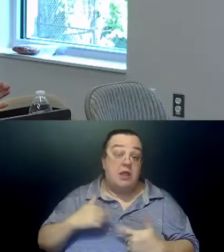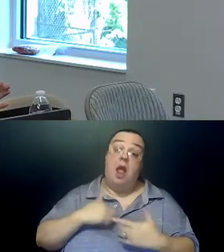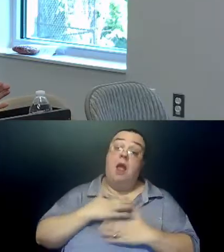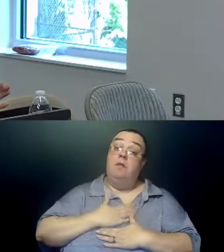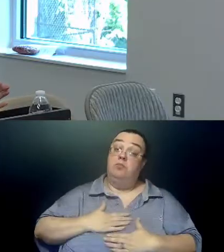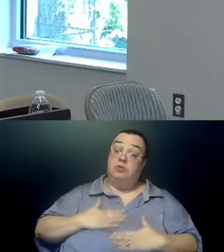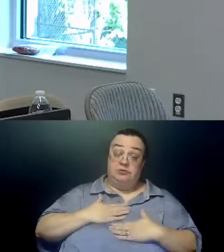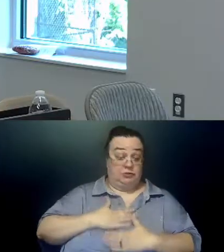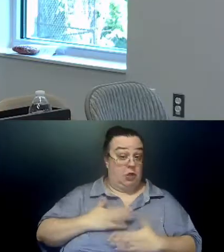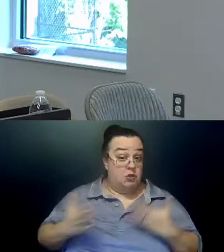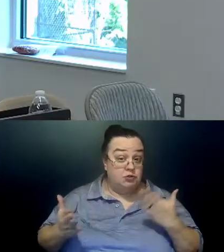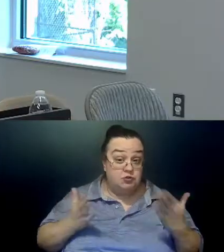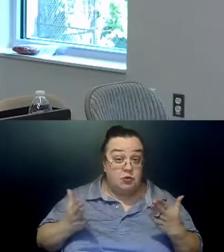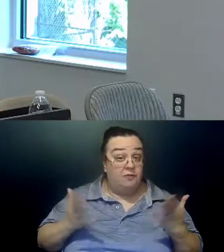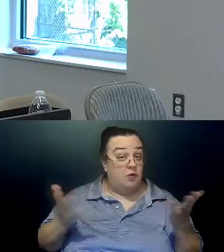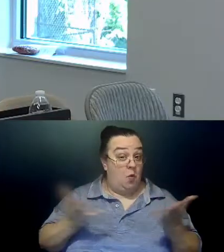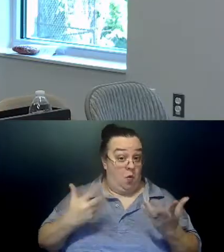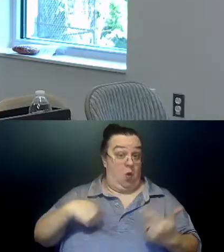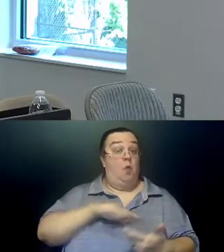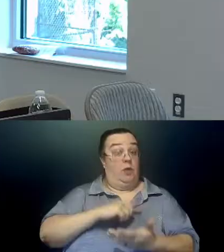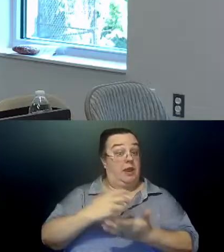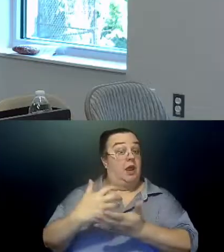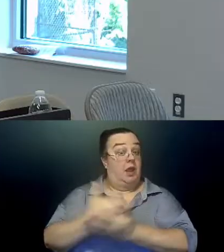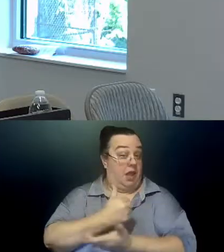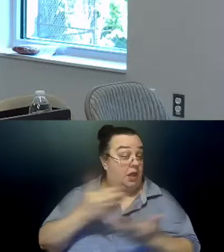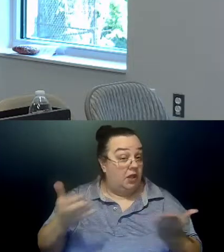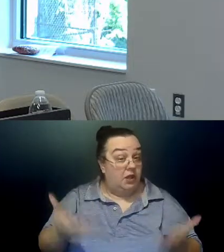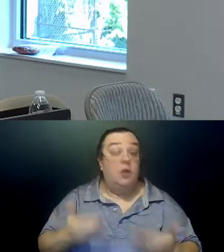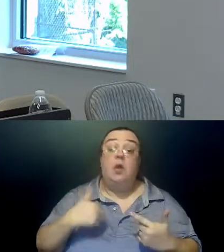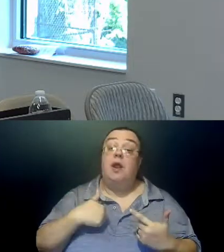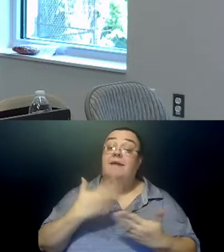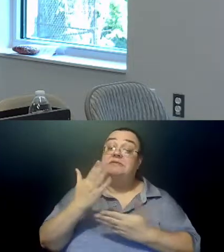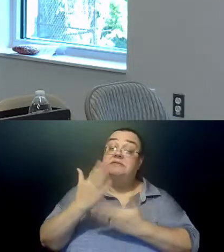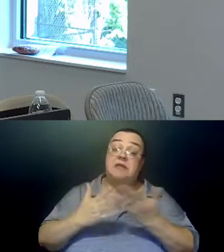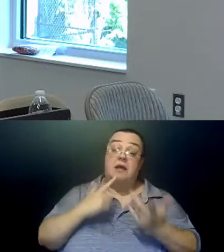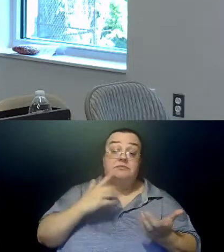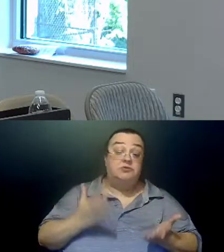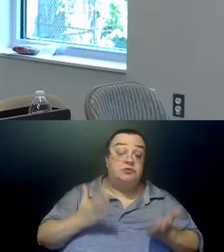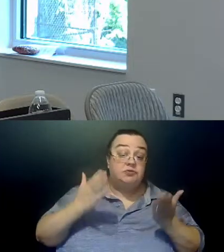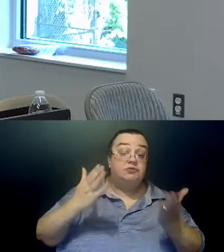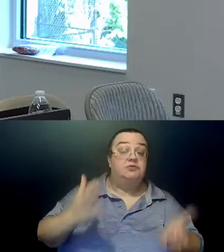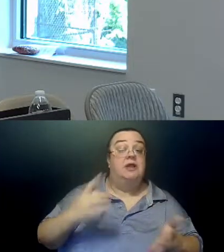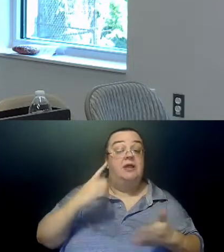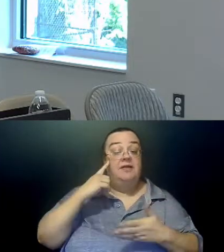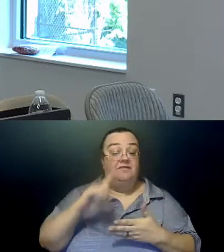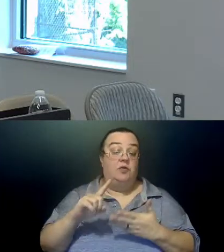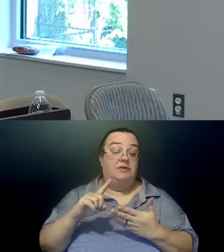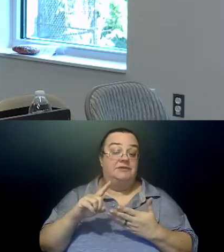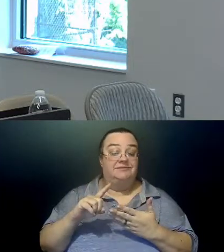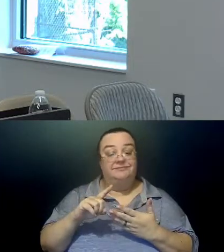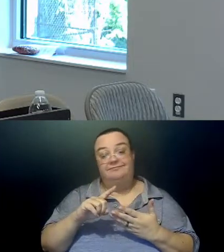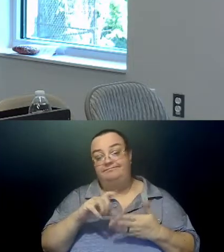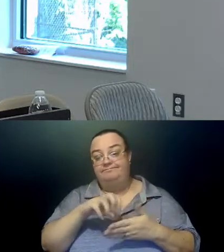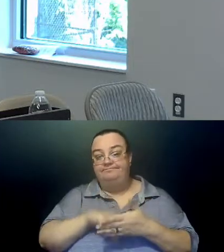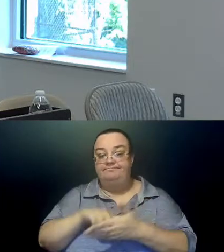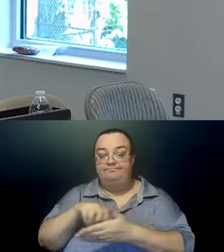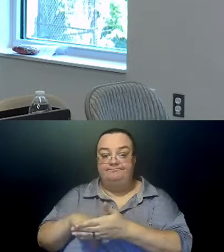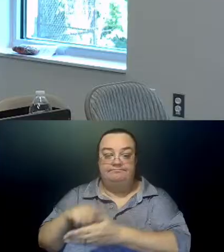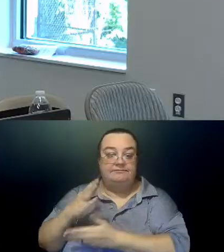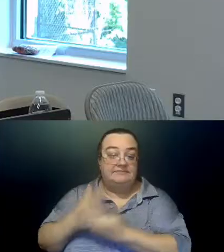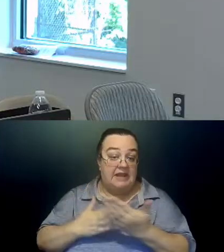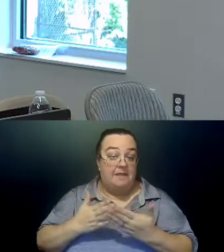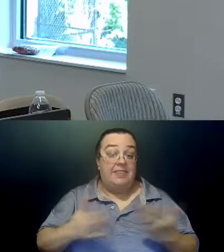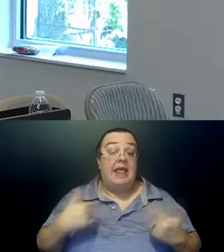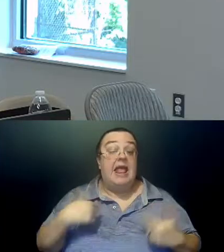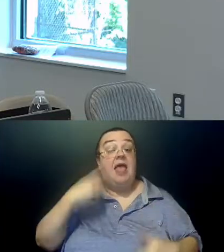services that we get. There have been some suggestions for minusing certain things. I think it would be a terrible